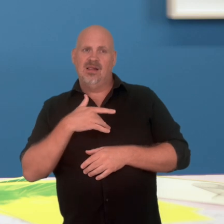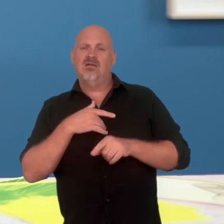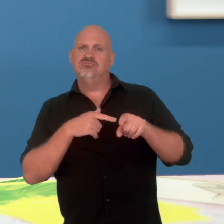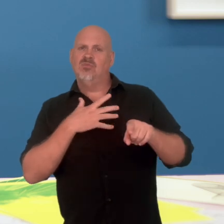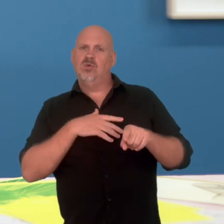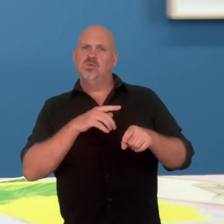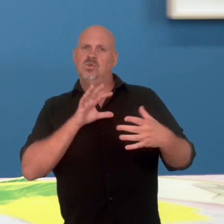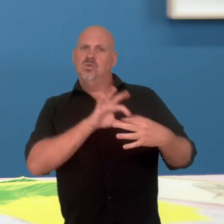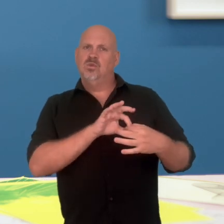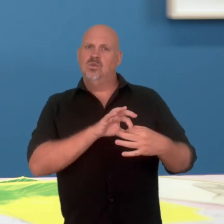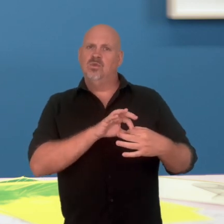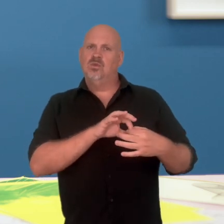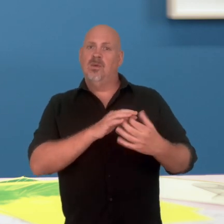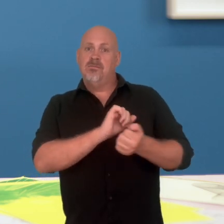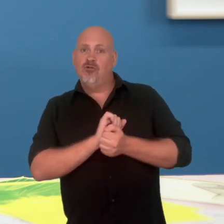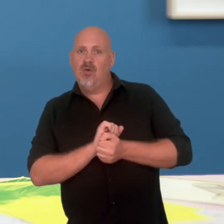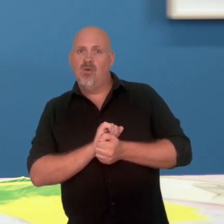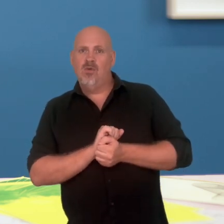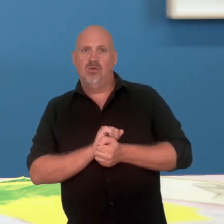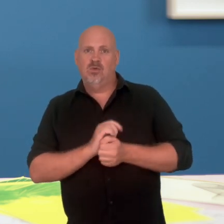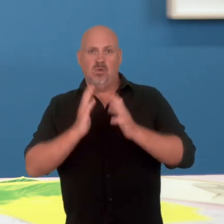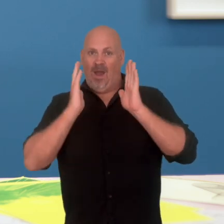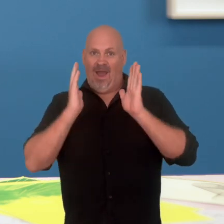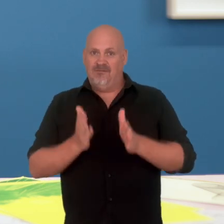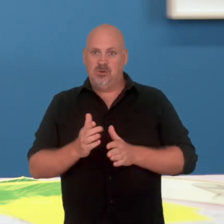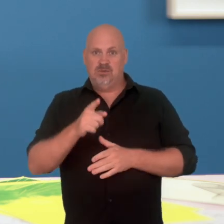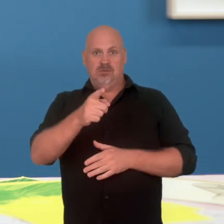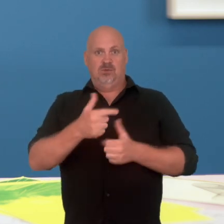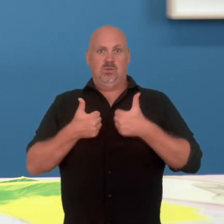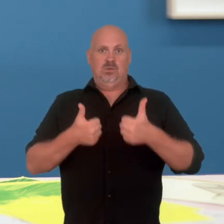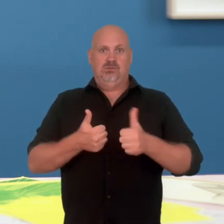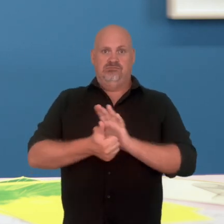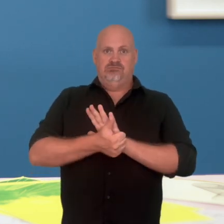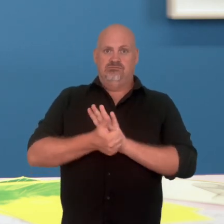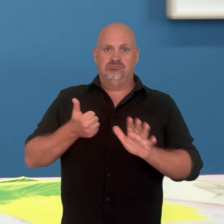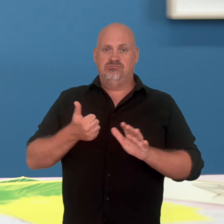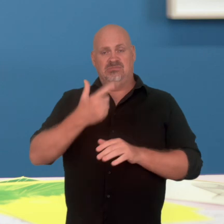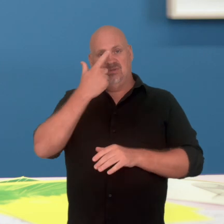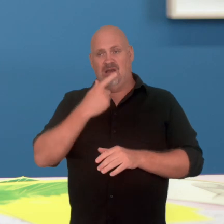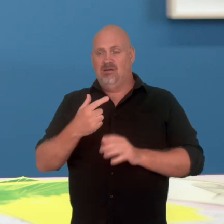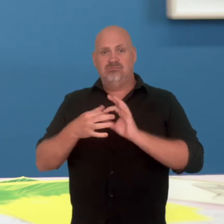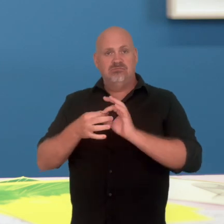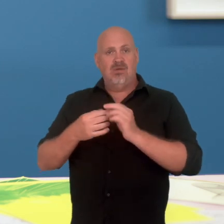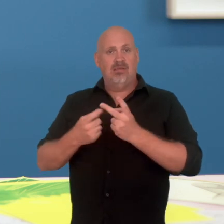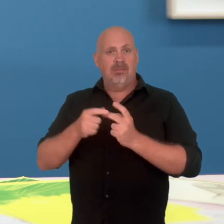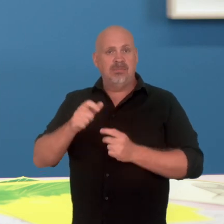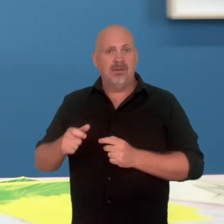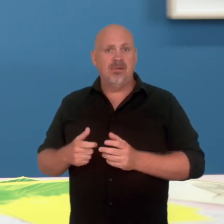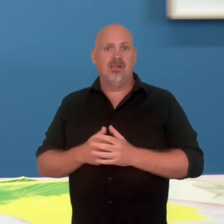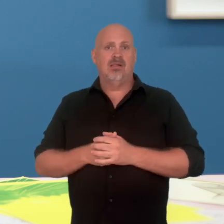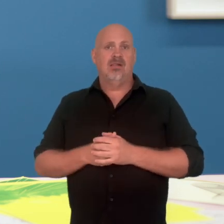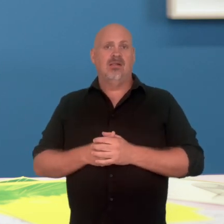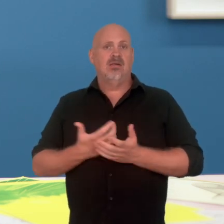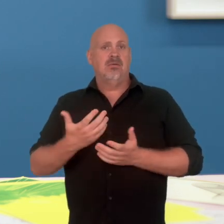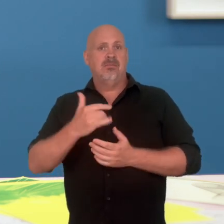they don't necessarily have to be ones that you're good at yourself. You can collaborate with people. So it might be that